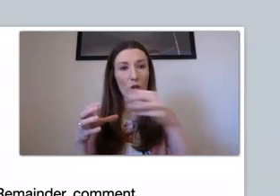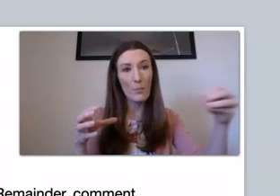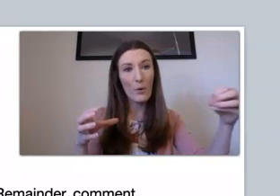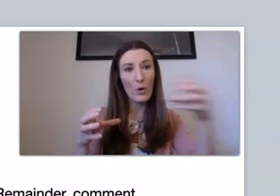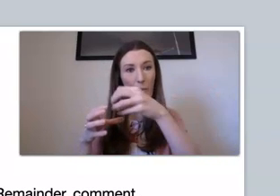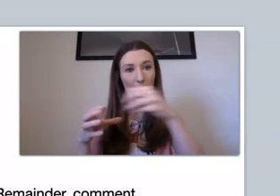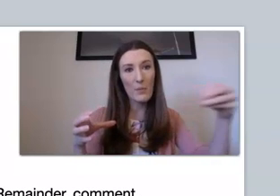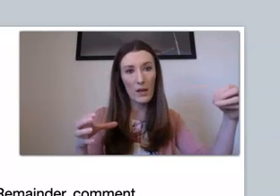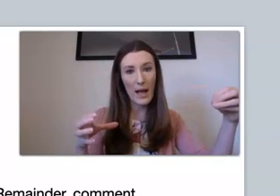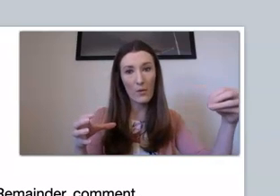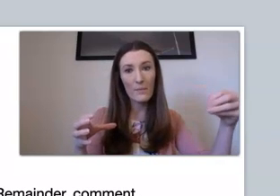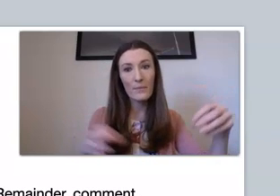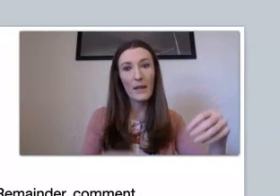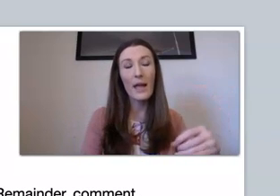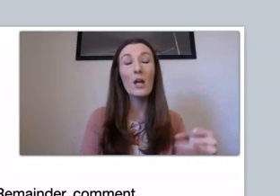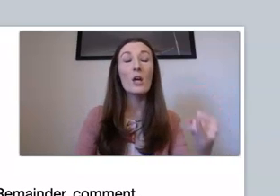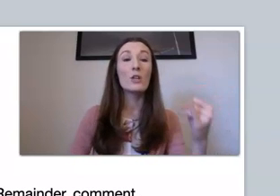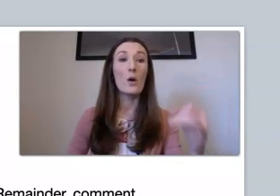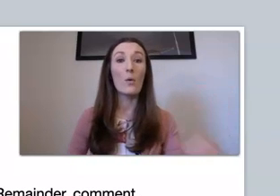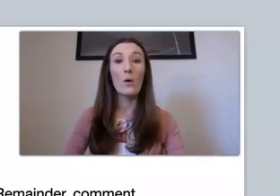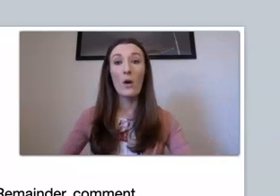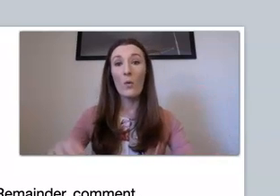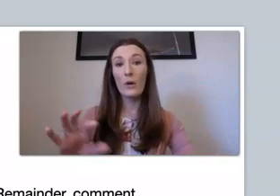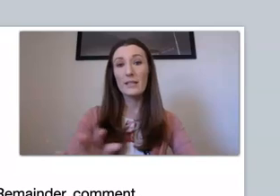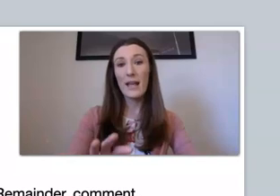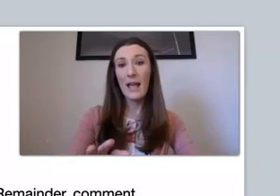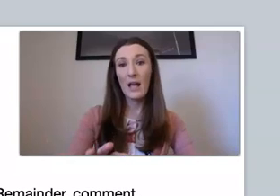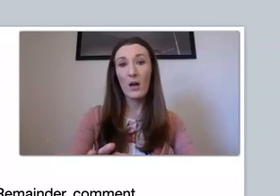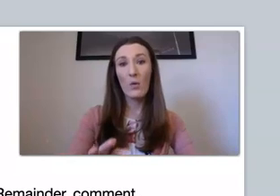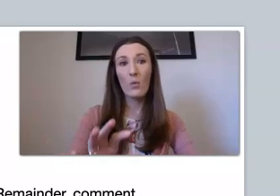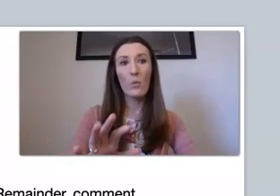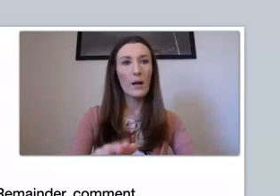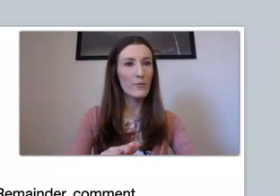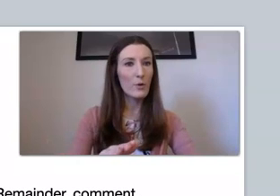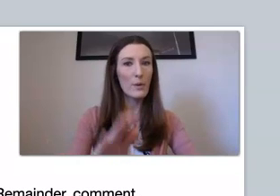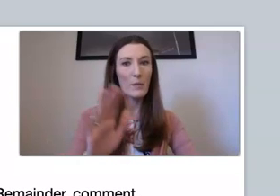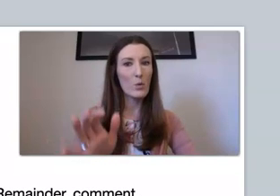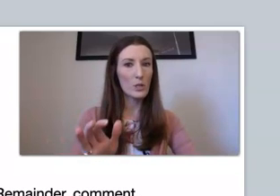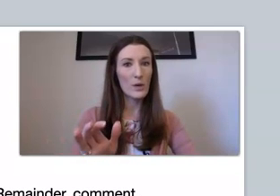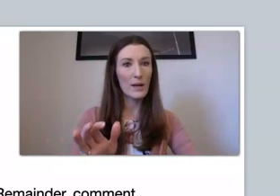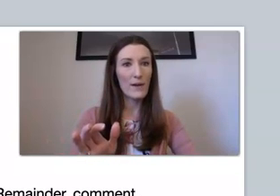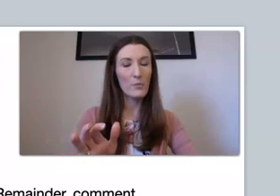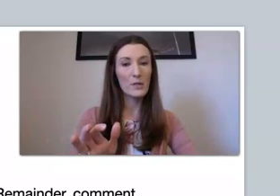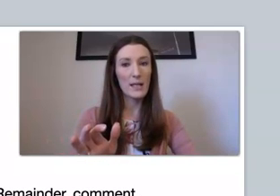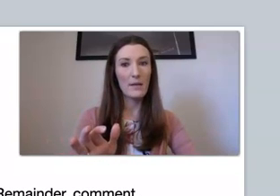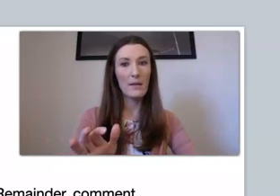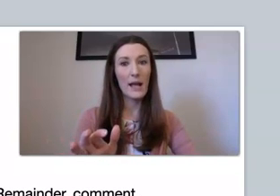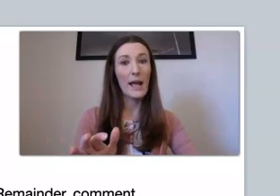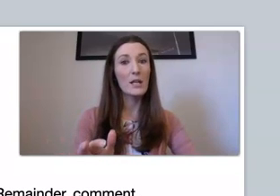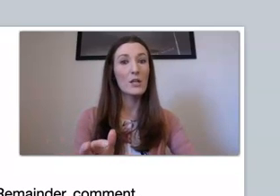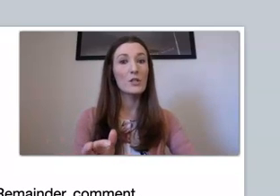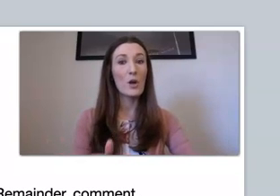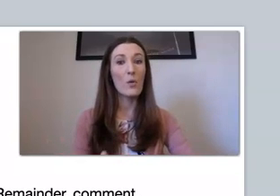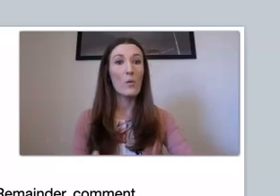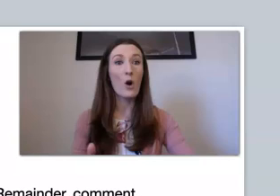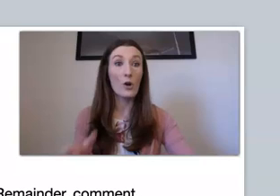and then you're going to pull people out. Okay, so we're saying 1 in 4 women or 25%.